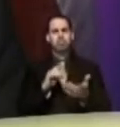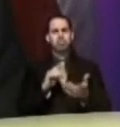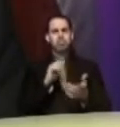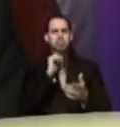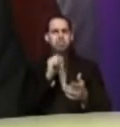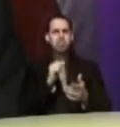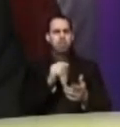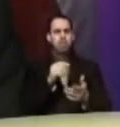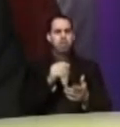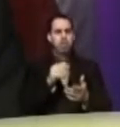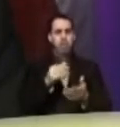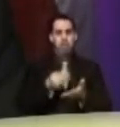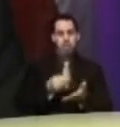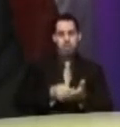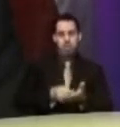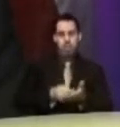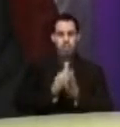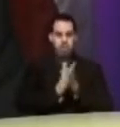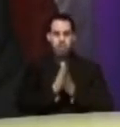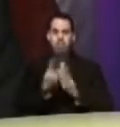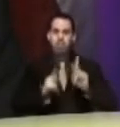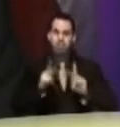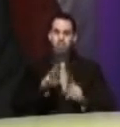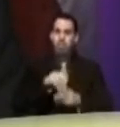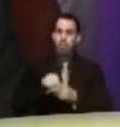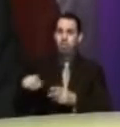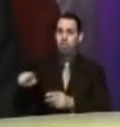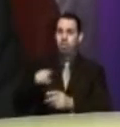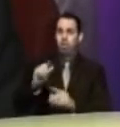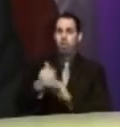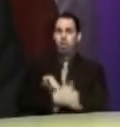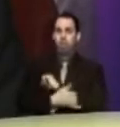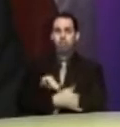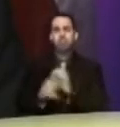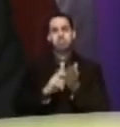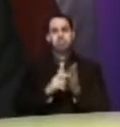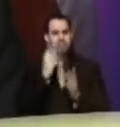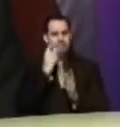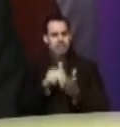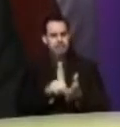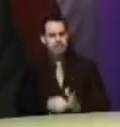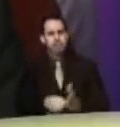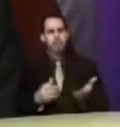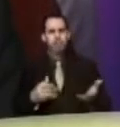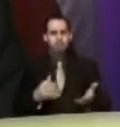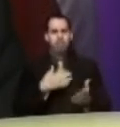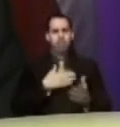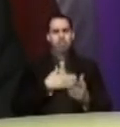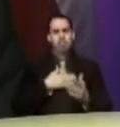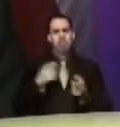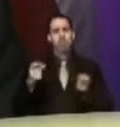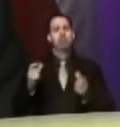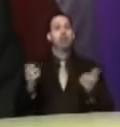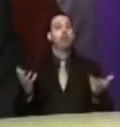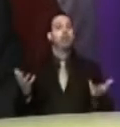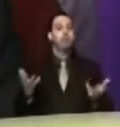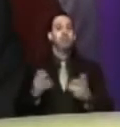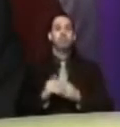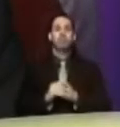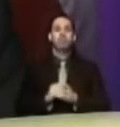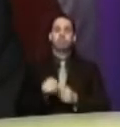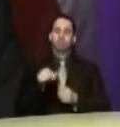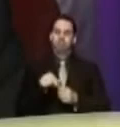not in the economic interest of the people who are involved in those countries. So. You're going to see an emphasis out of my administration on